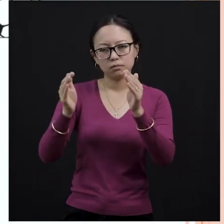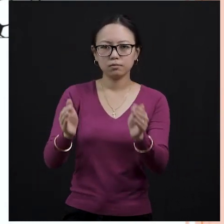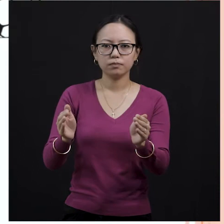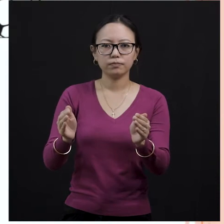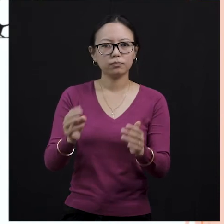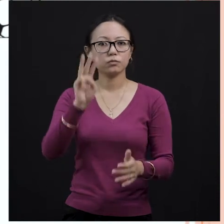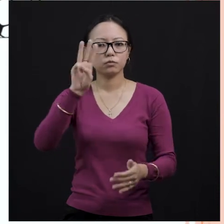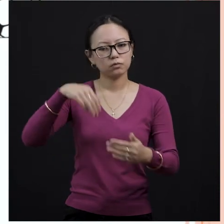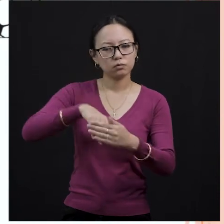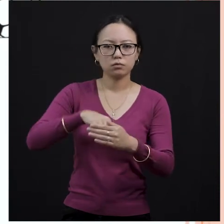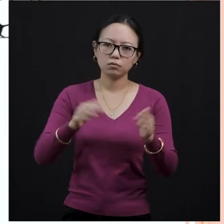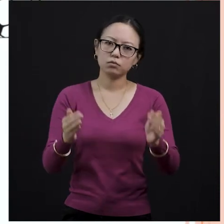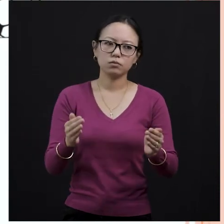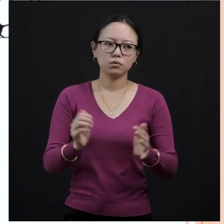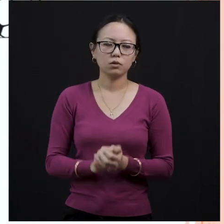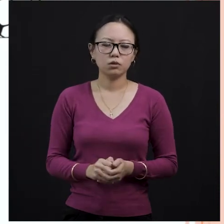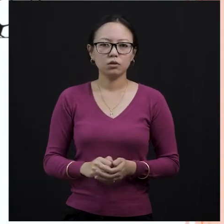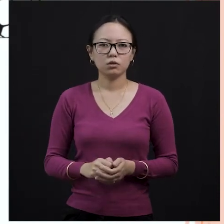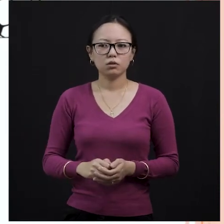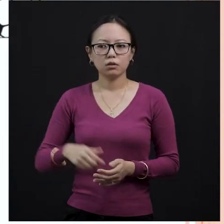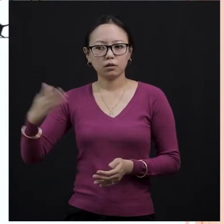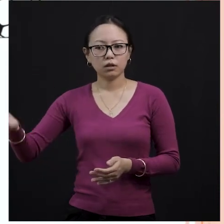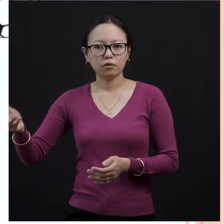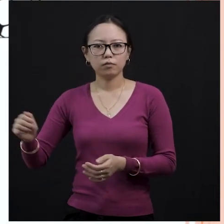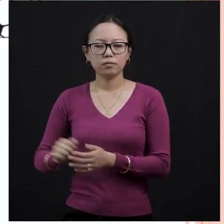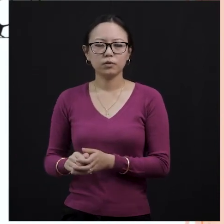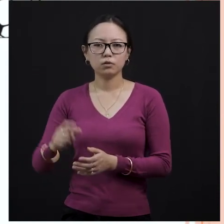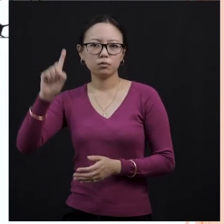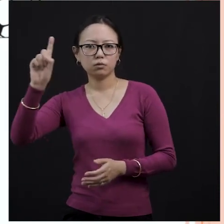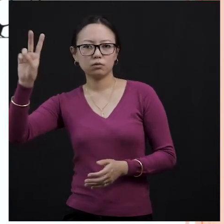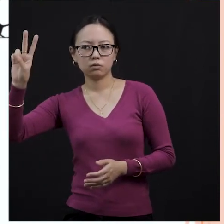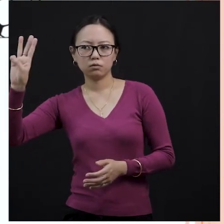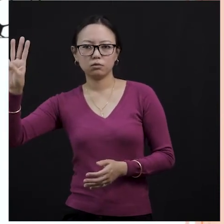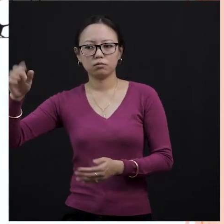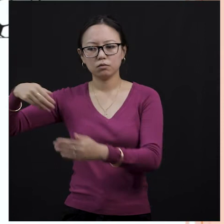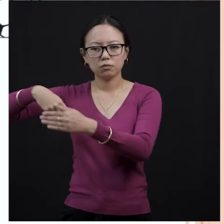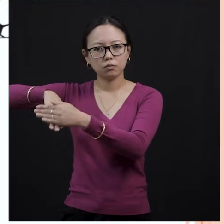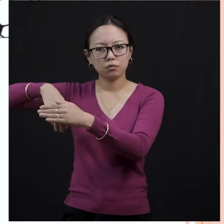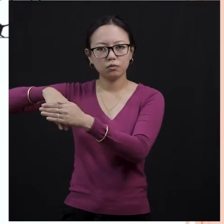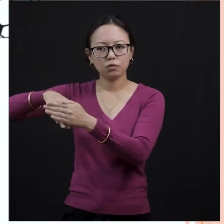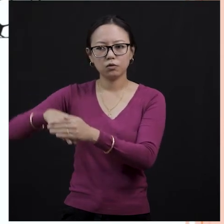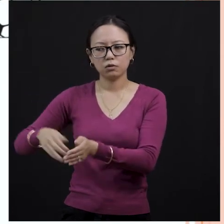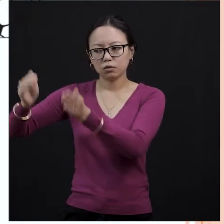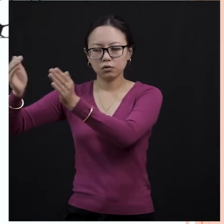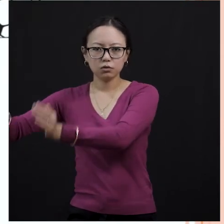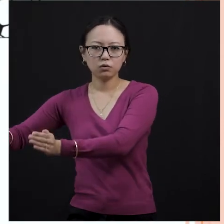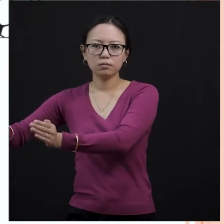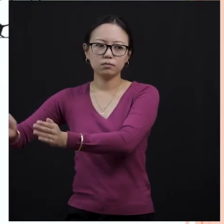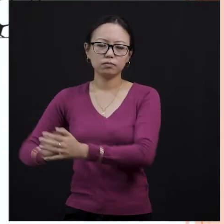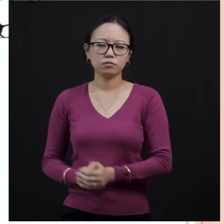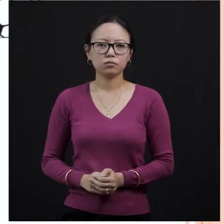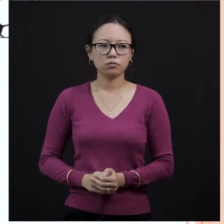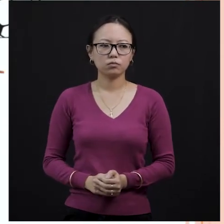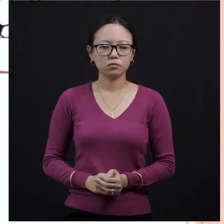go to the next football. 1, 2, and 3. These three again